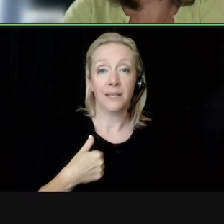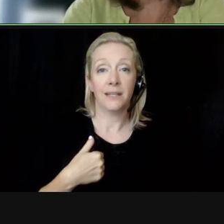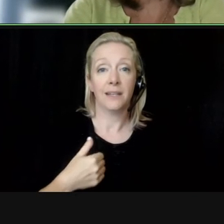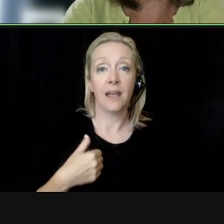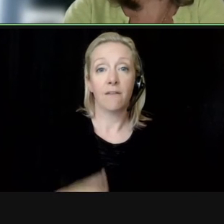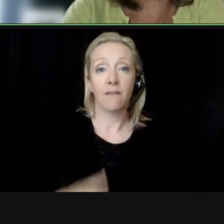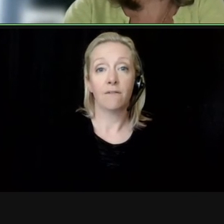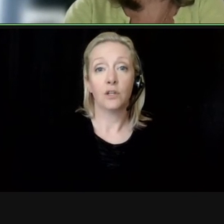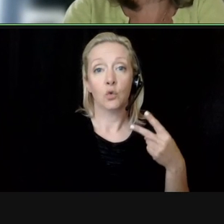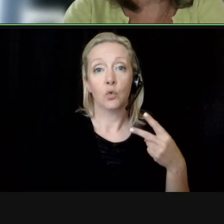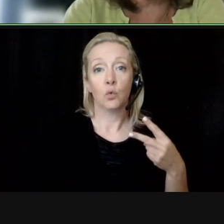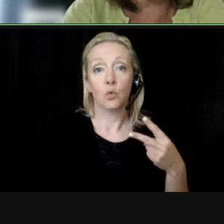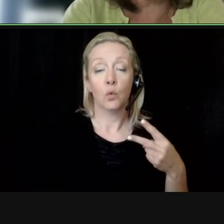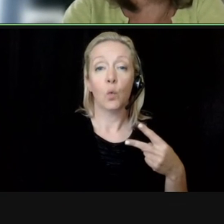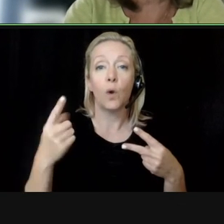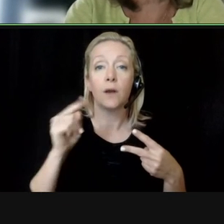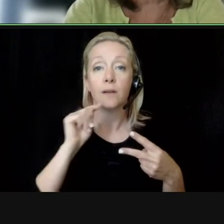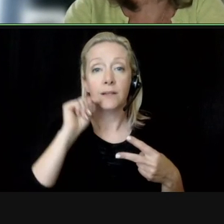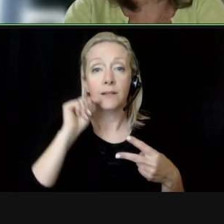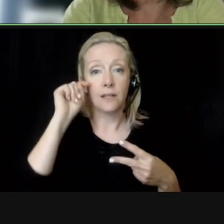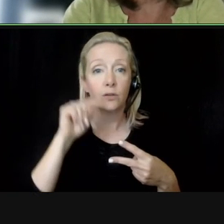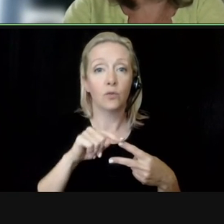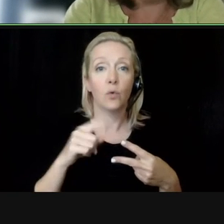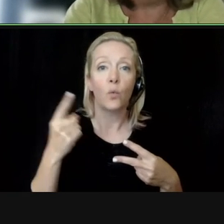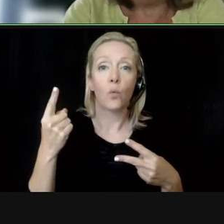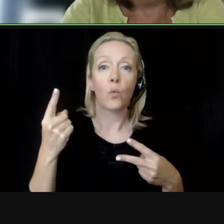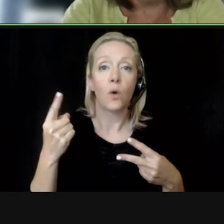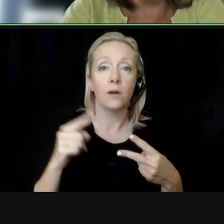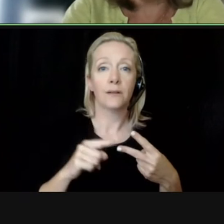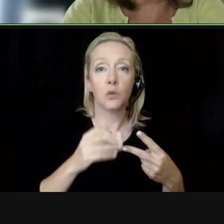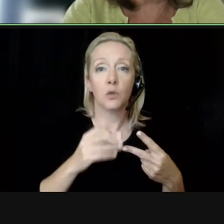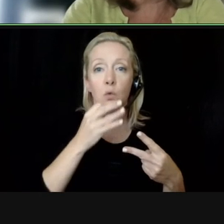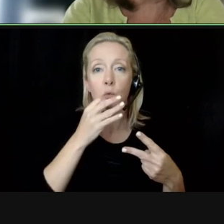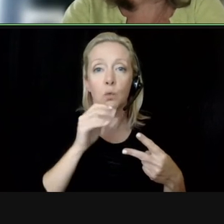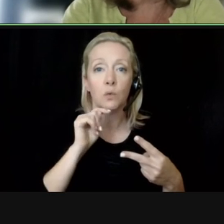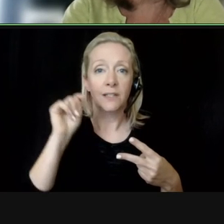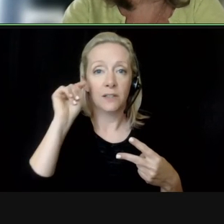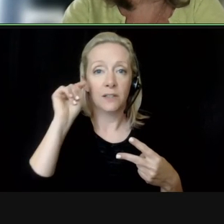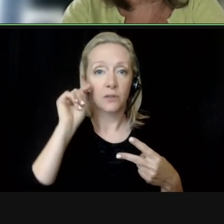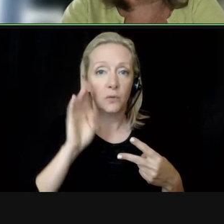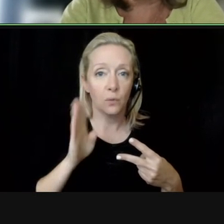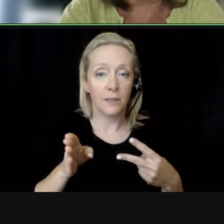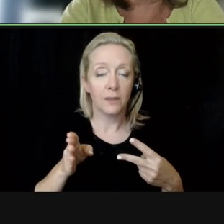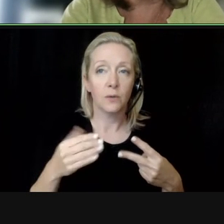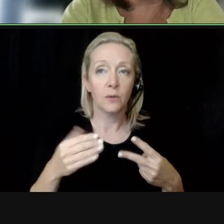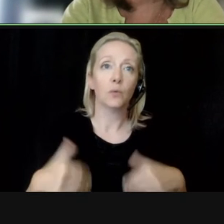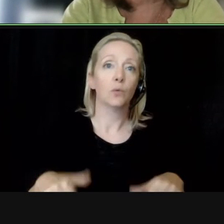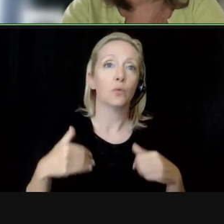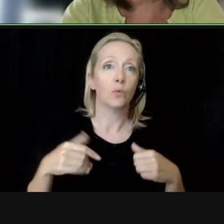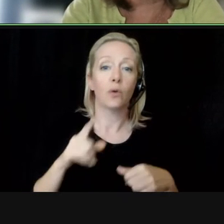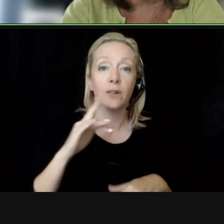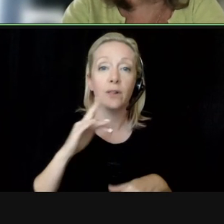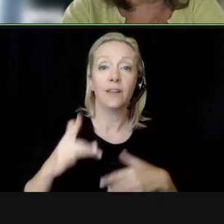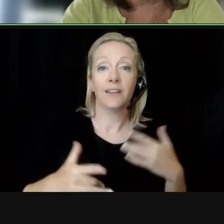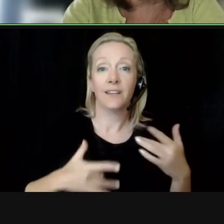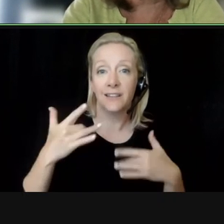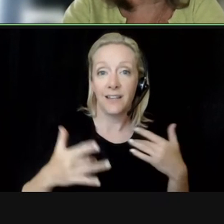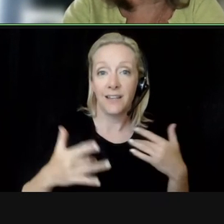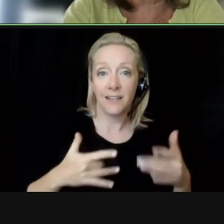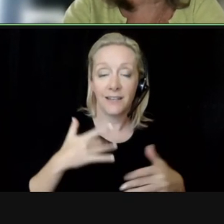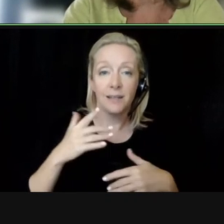one preteen and one teenager, and it is a start of exciting life, but also a